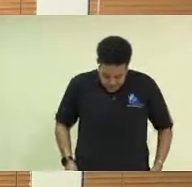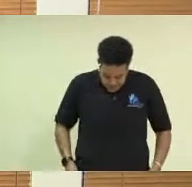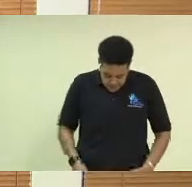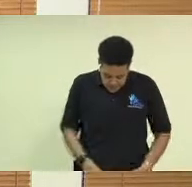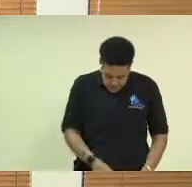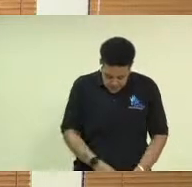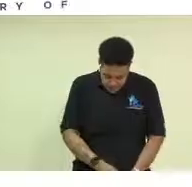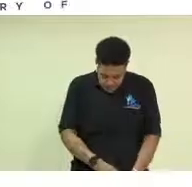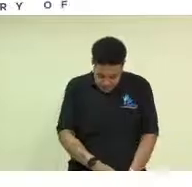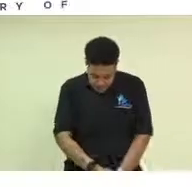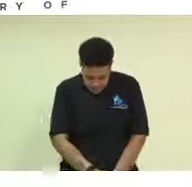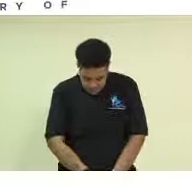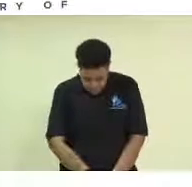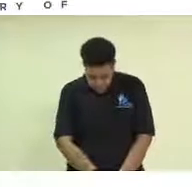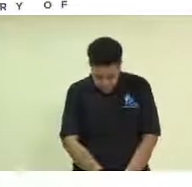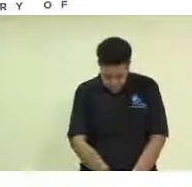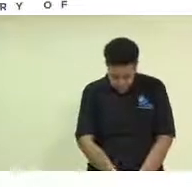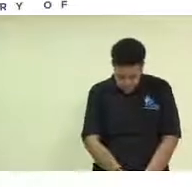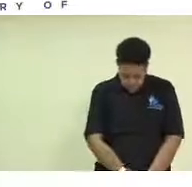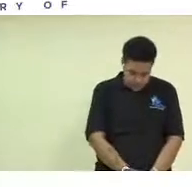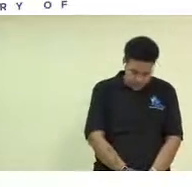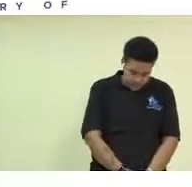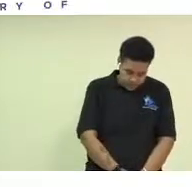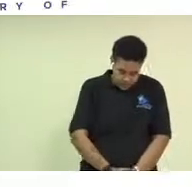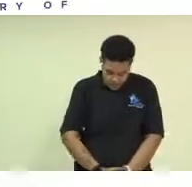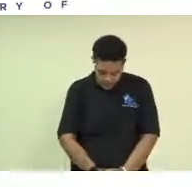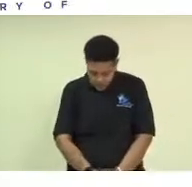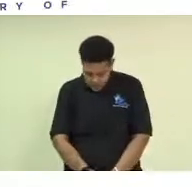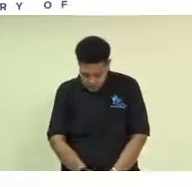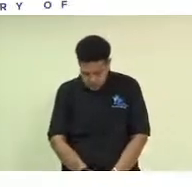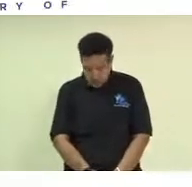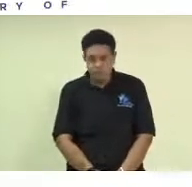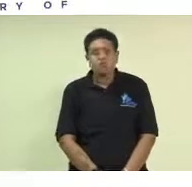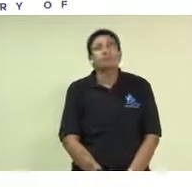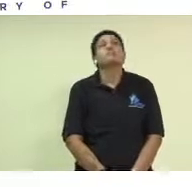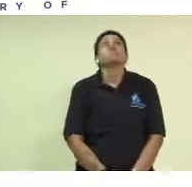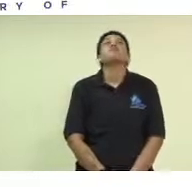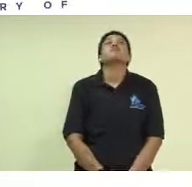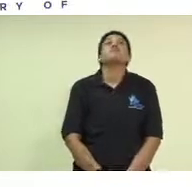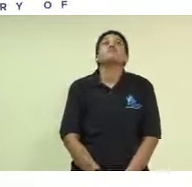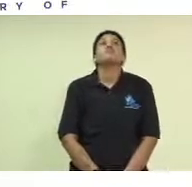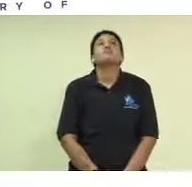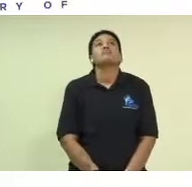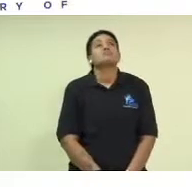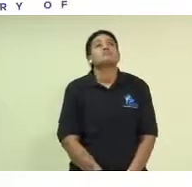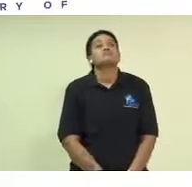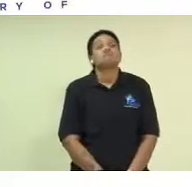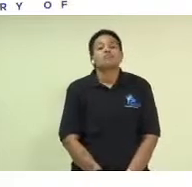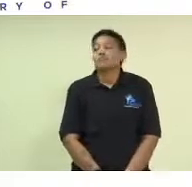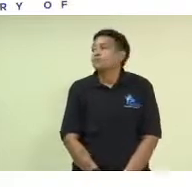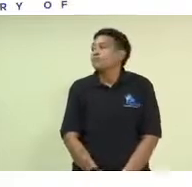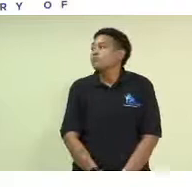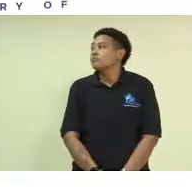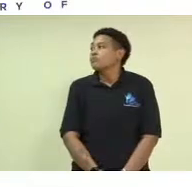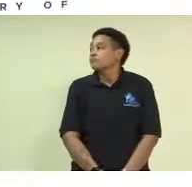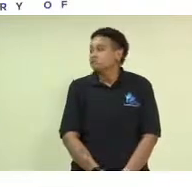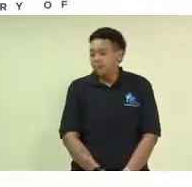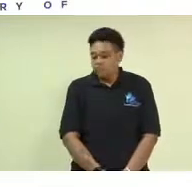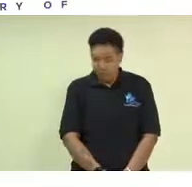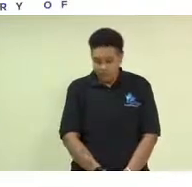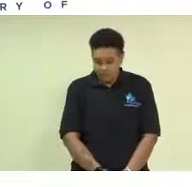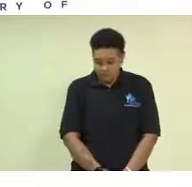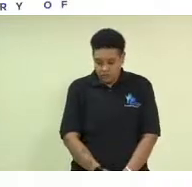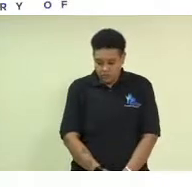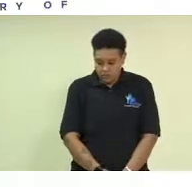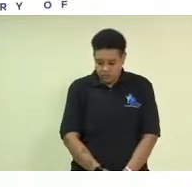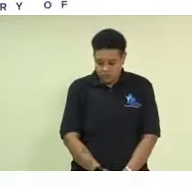yes, the intention from a inoculation or mass vaccination perspective, if we hope to achieve that